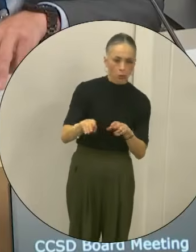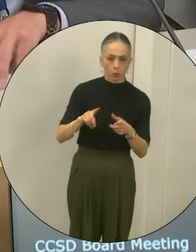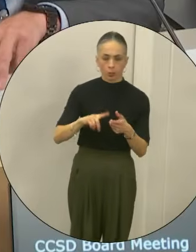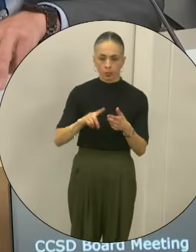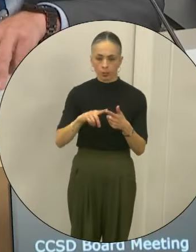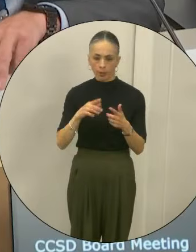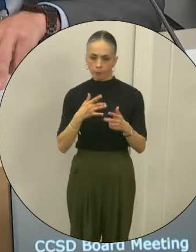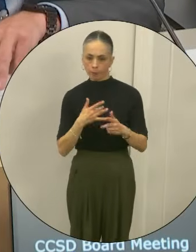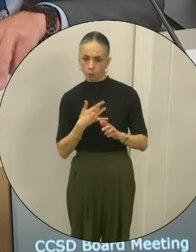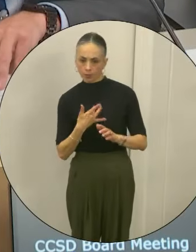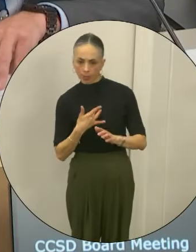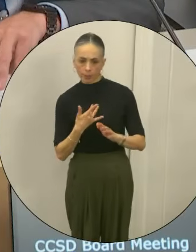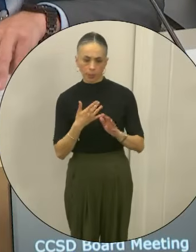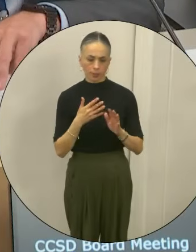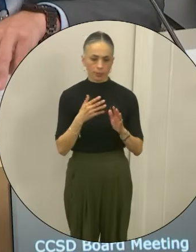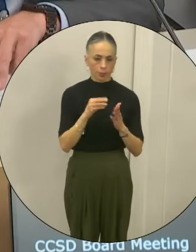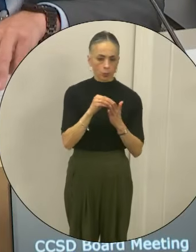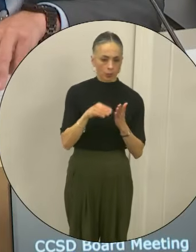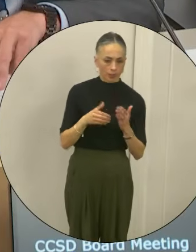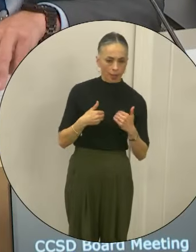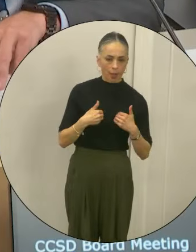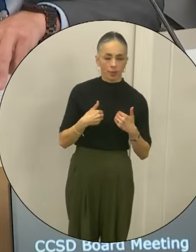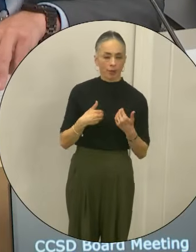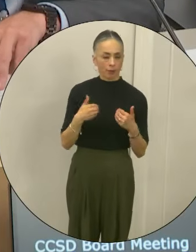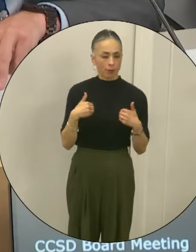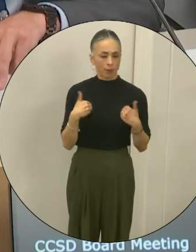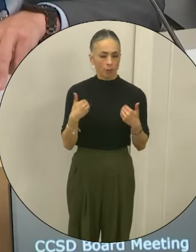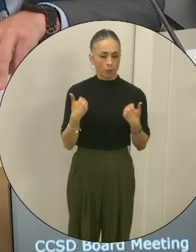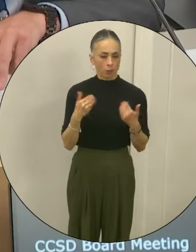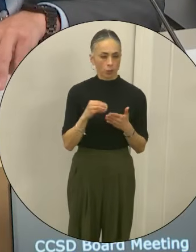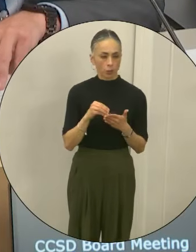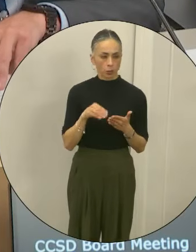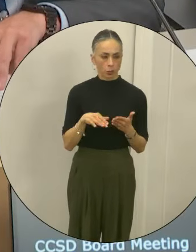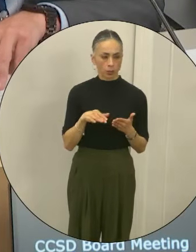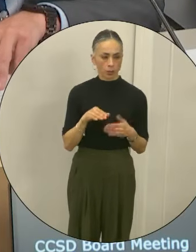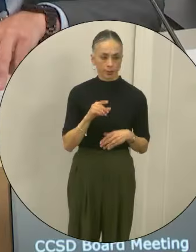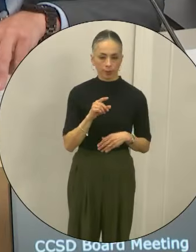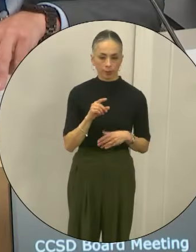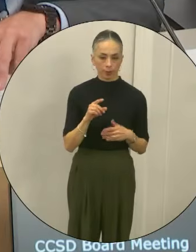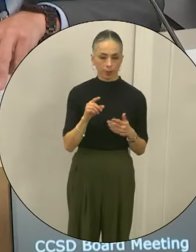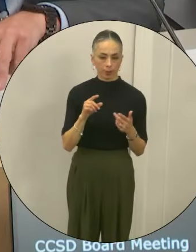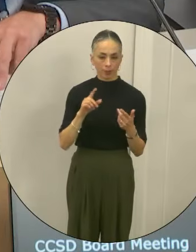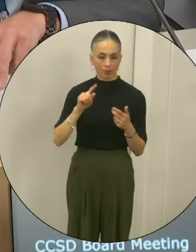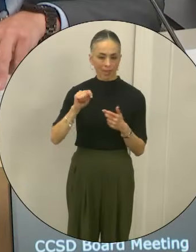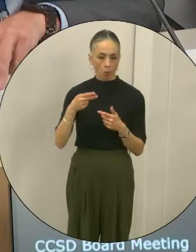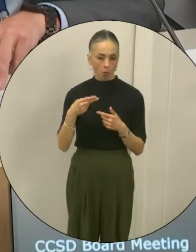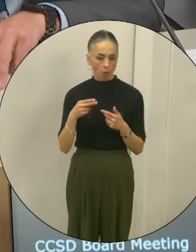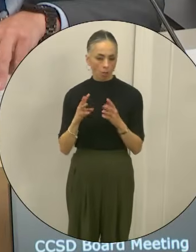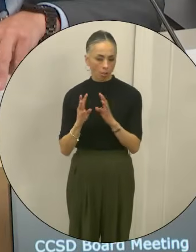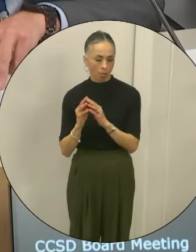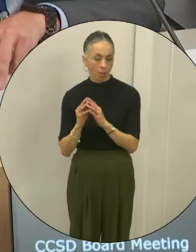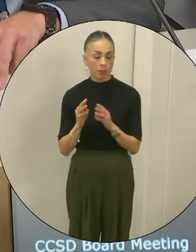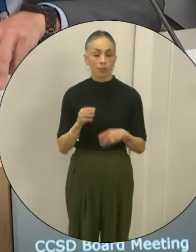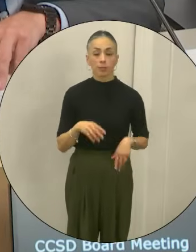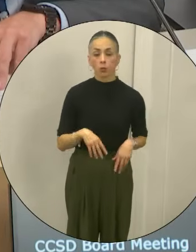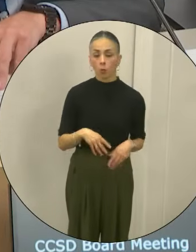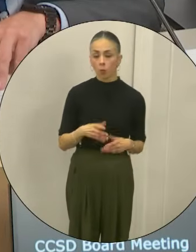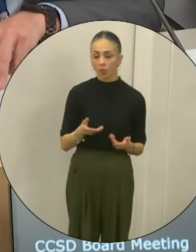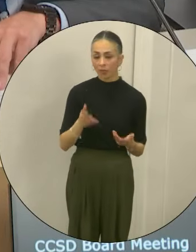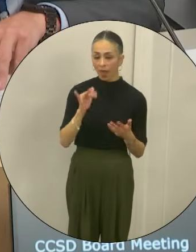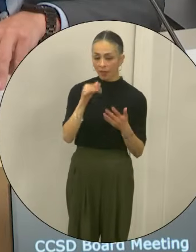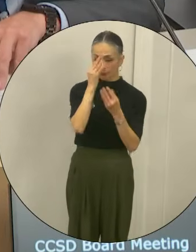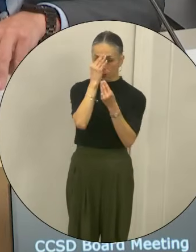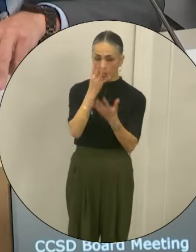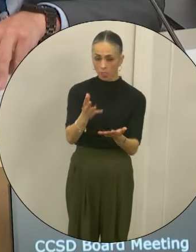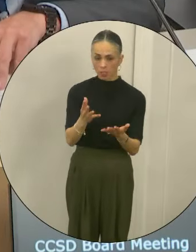have, and especially with the younger students in our town halls. So again, that information